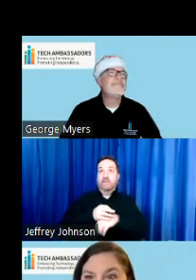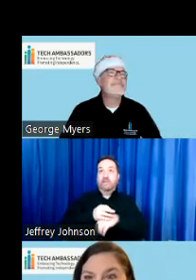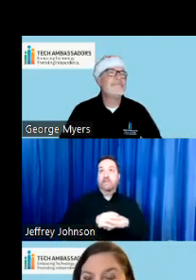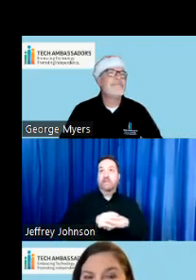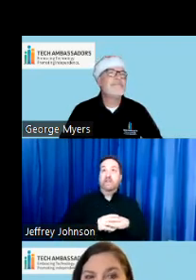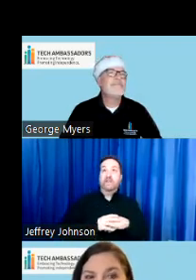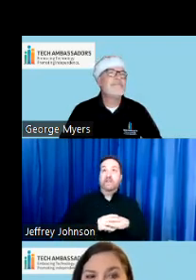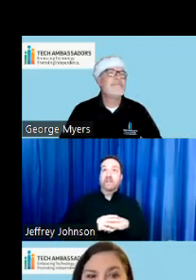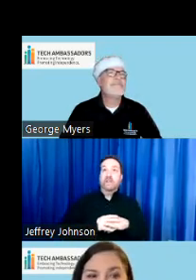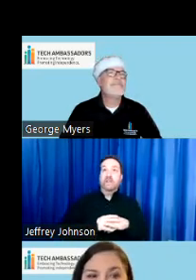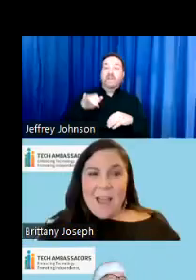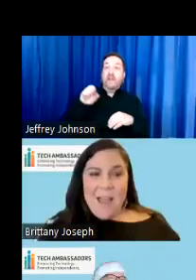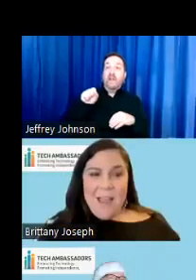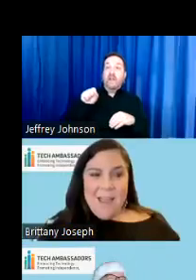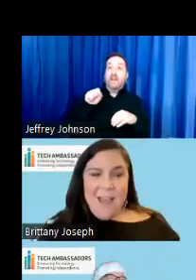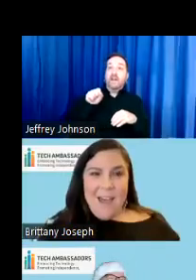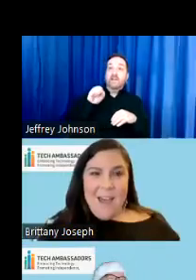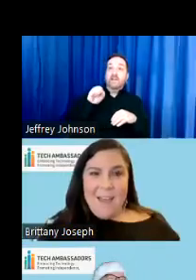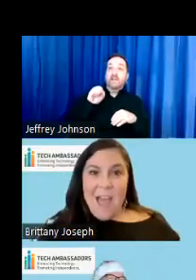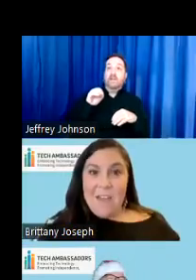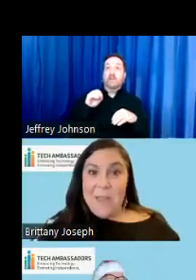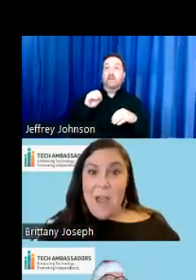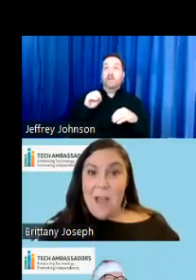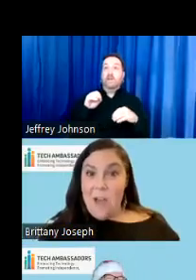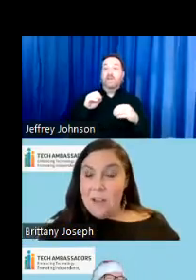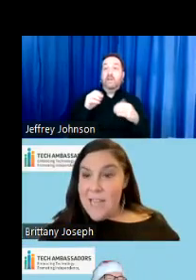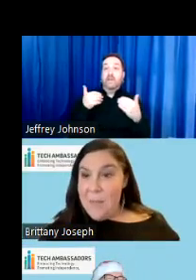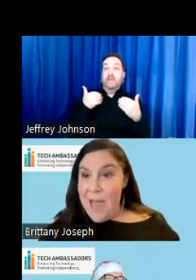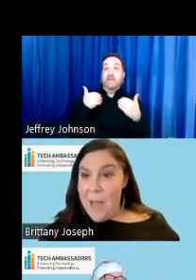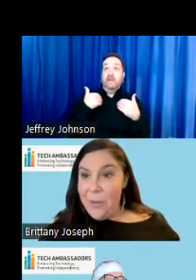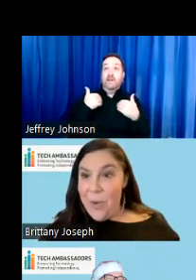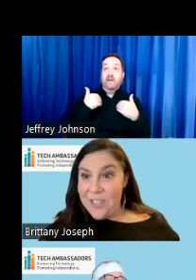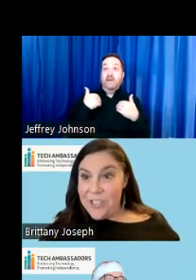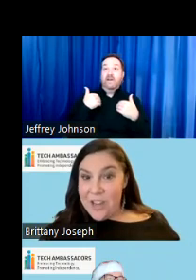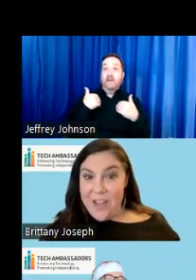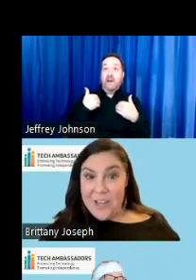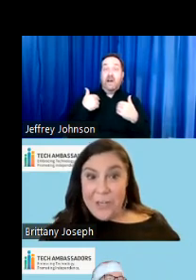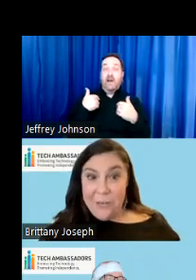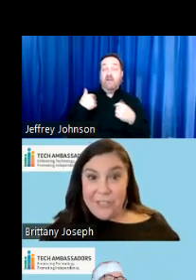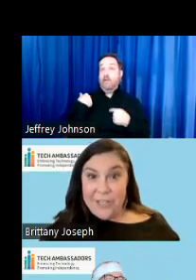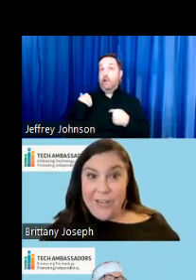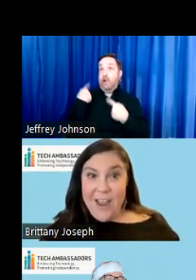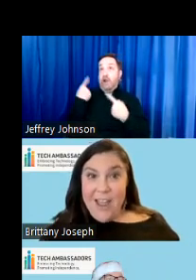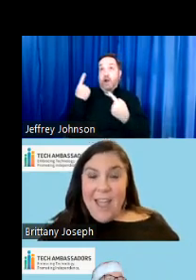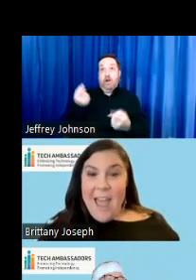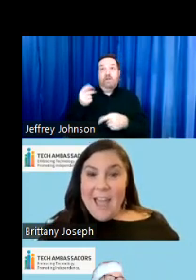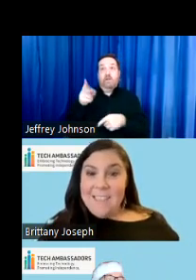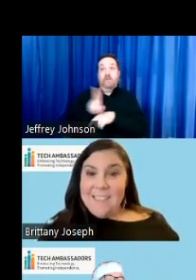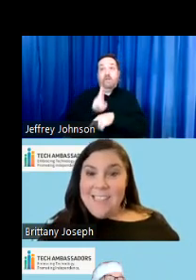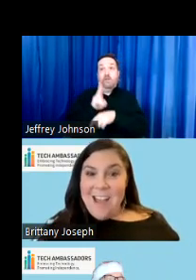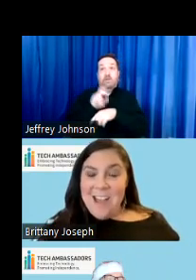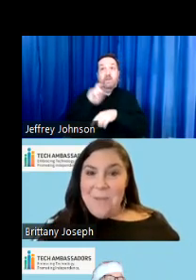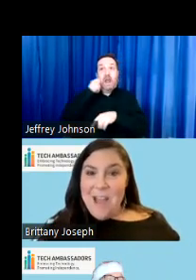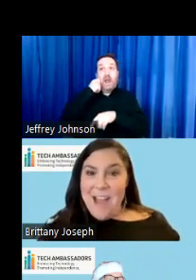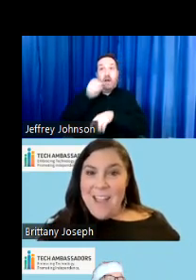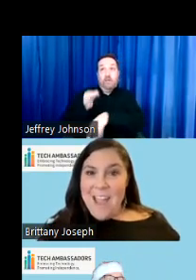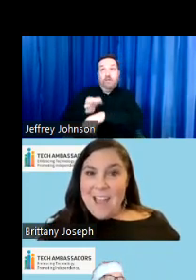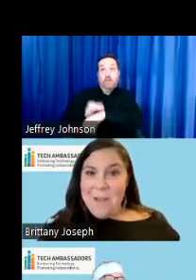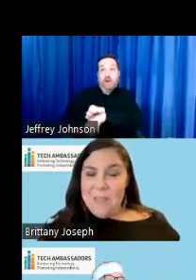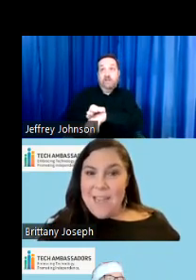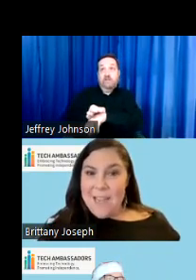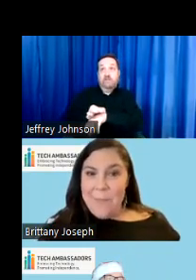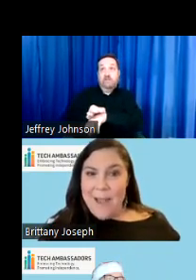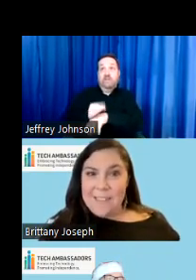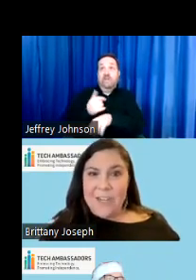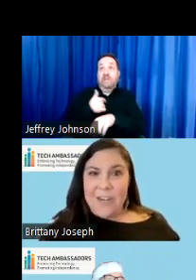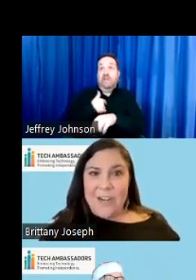Yes. So I have been a longtime Apple Watch user, and I am